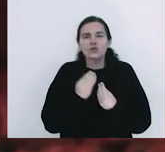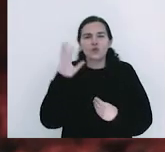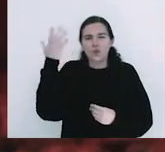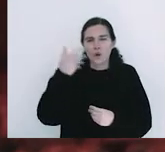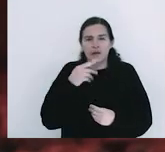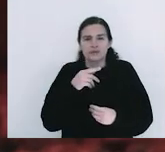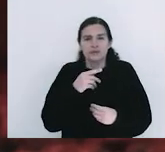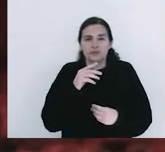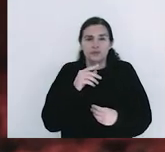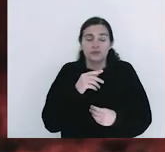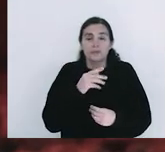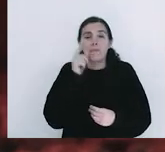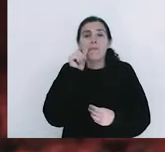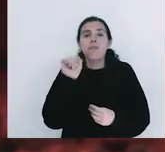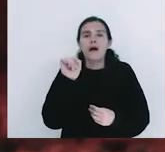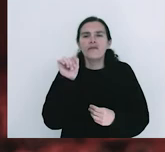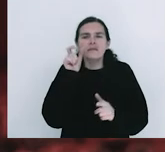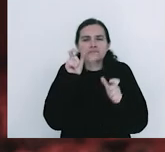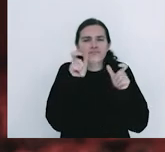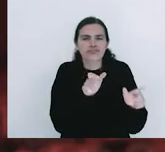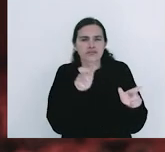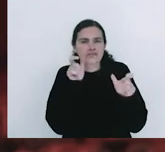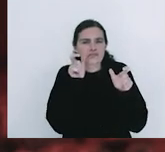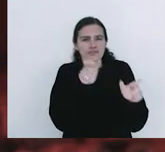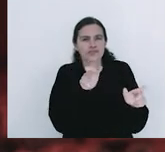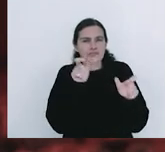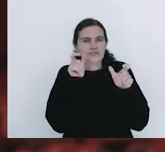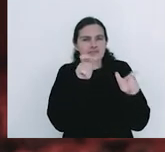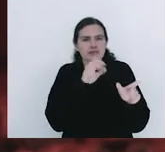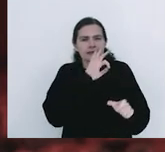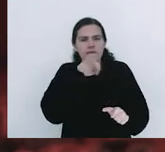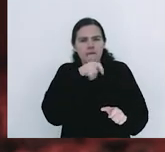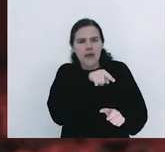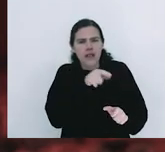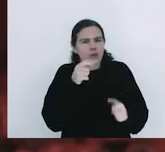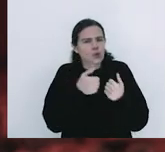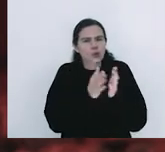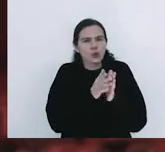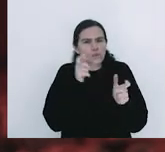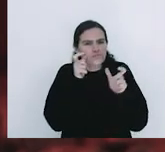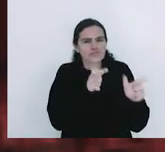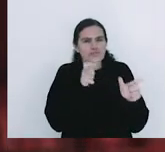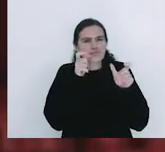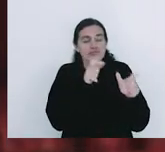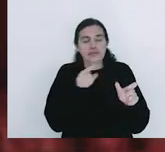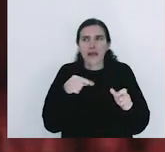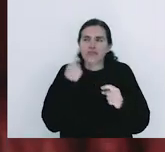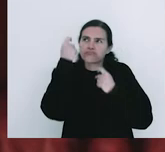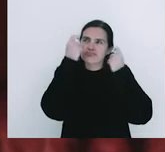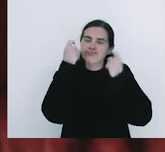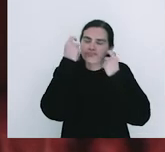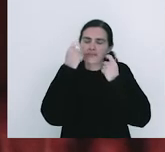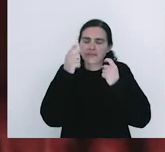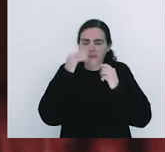where and when her father was dominating the family structure. And she had these thoughts and